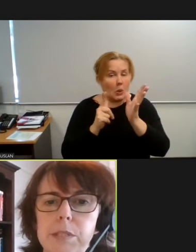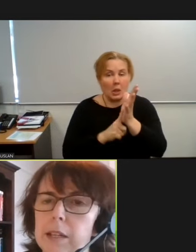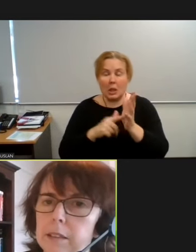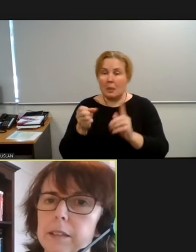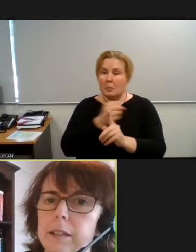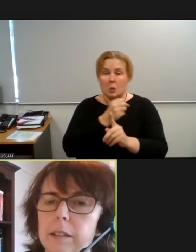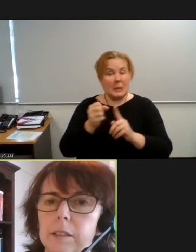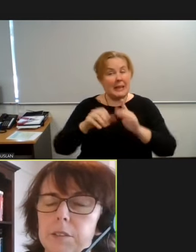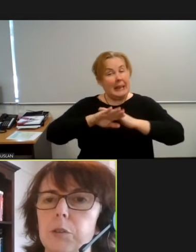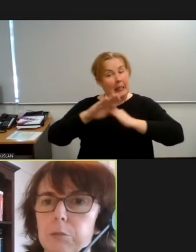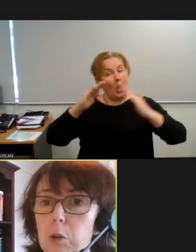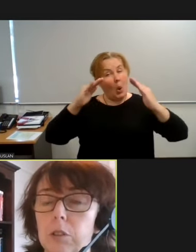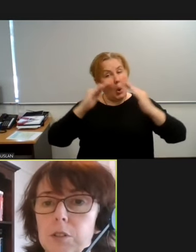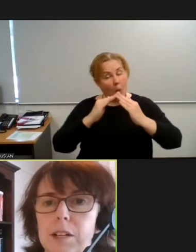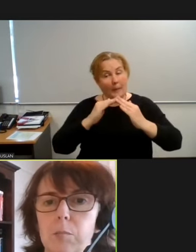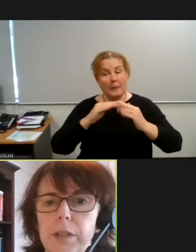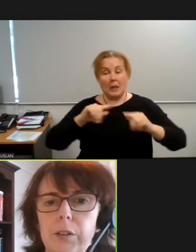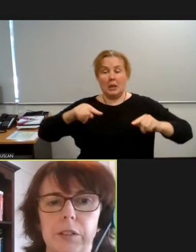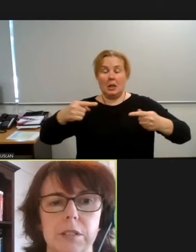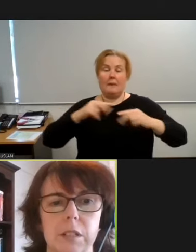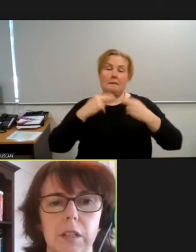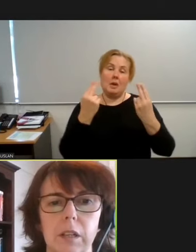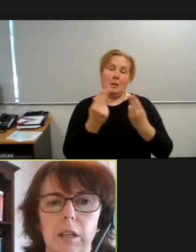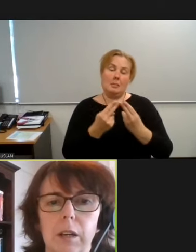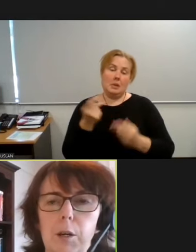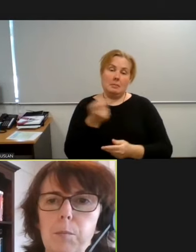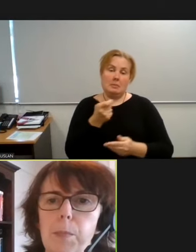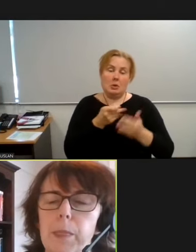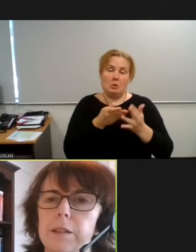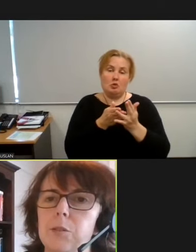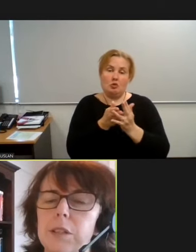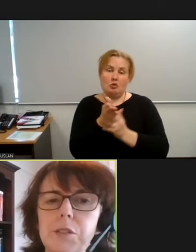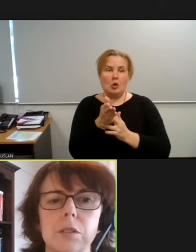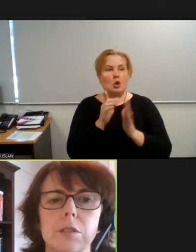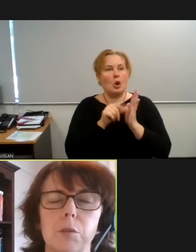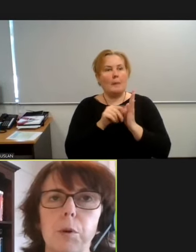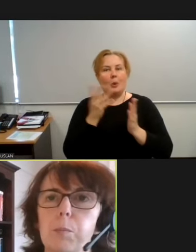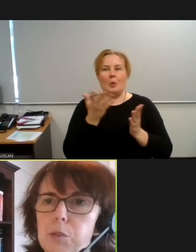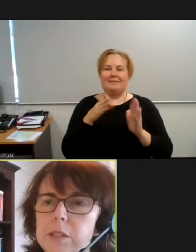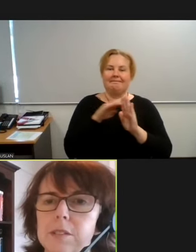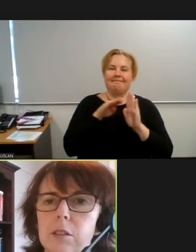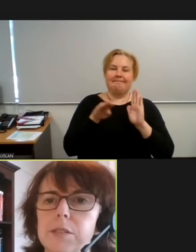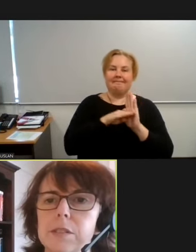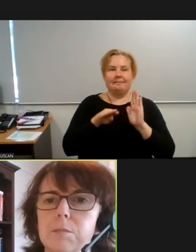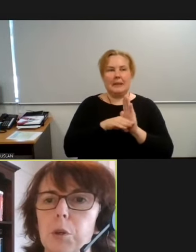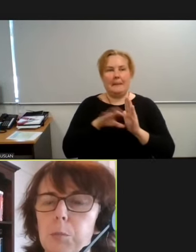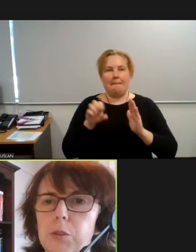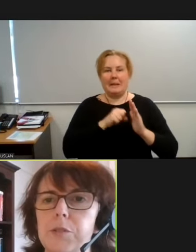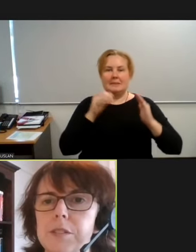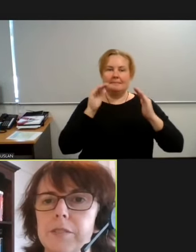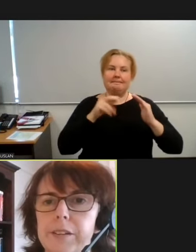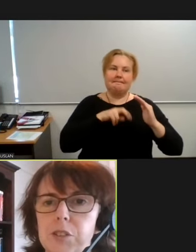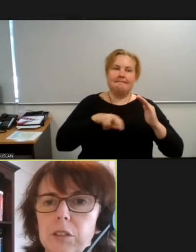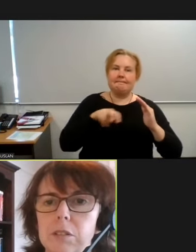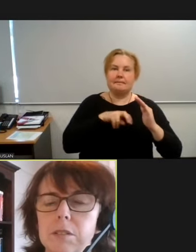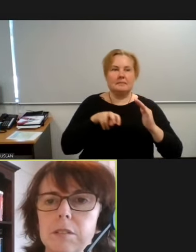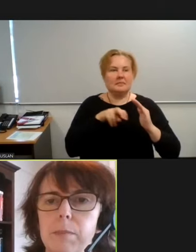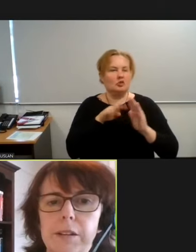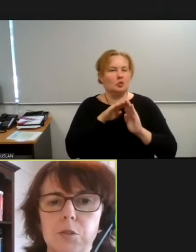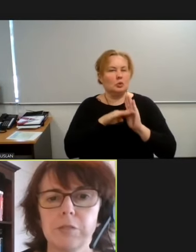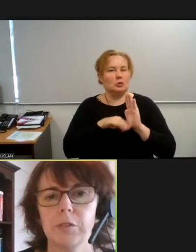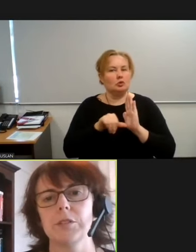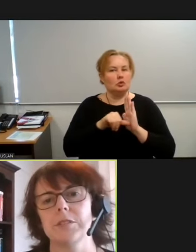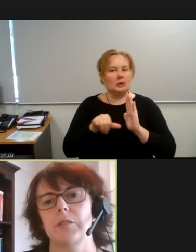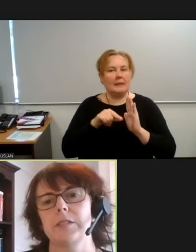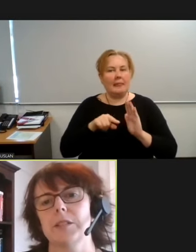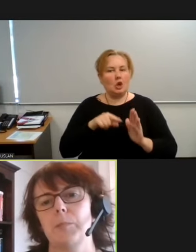members, particularly during the lockdown period. And in relation to perpetrator services and perpetrator interventions, the